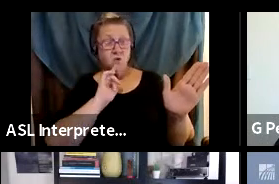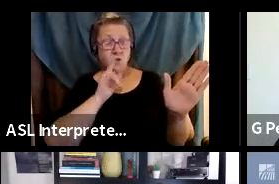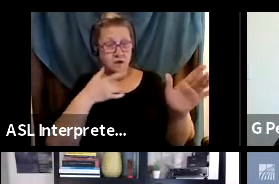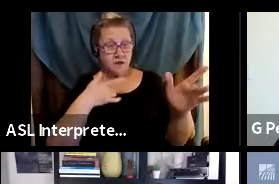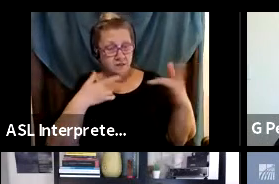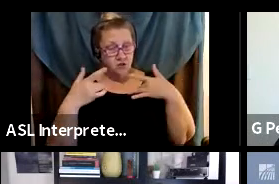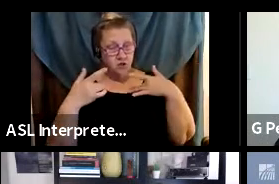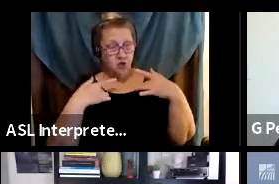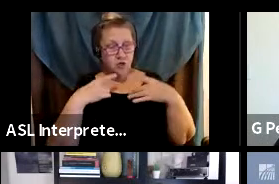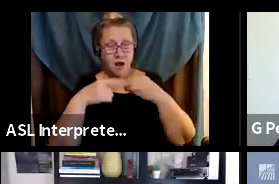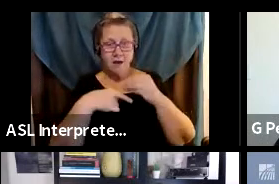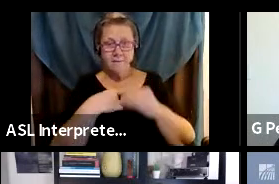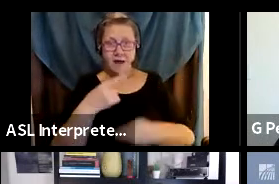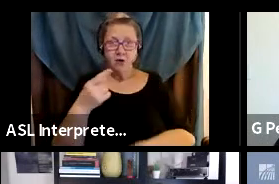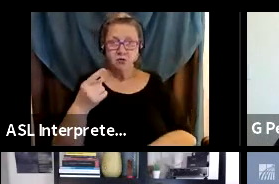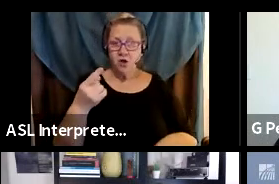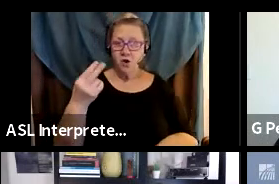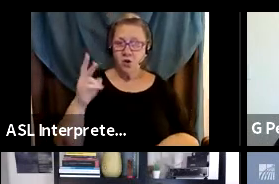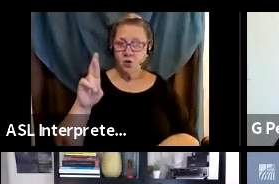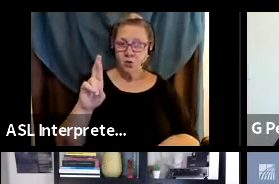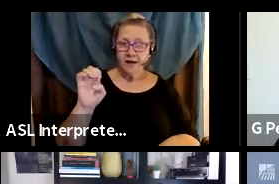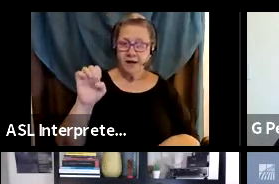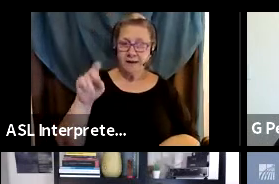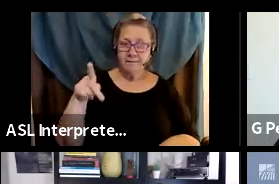about reproductive harm, right,